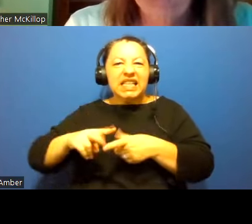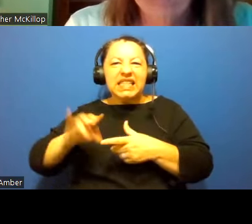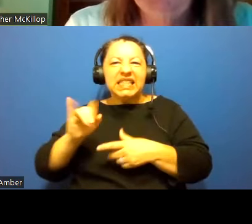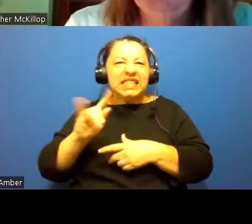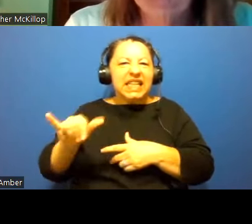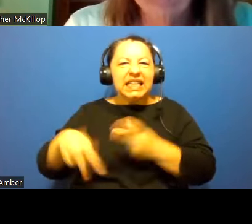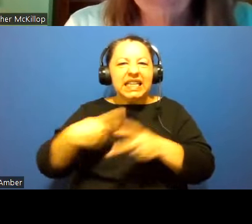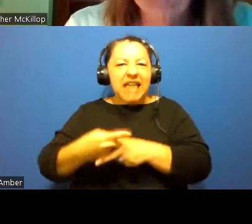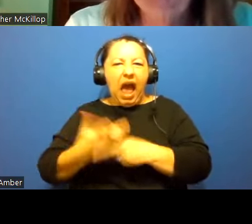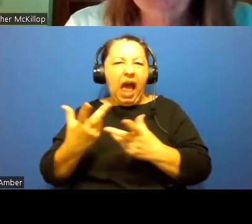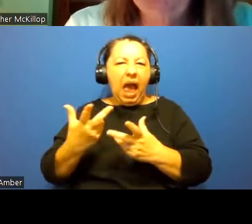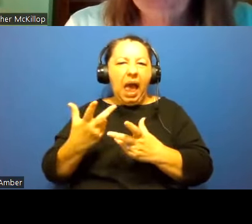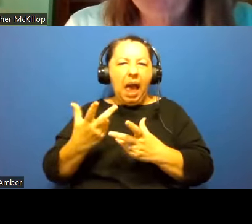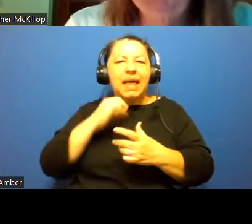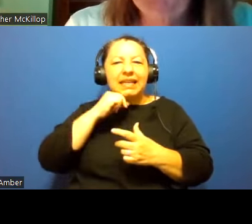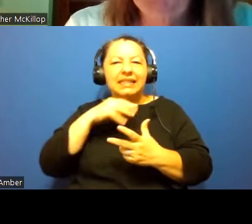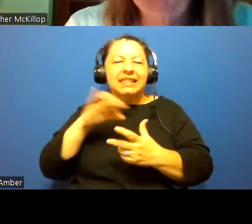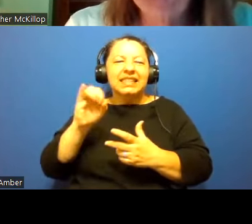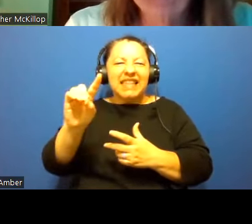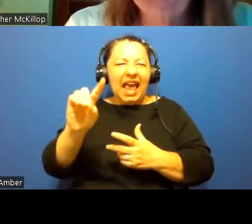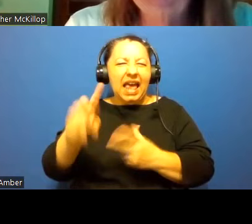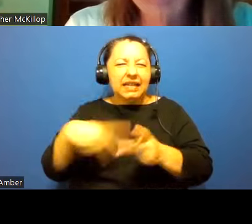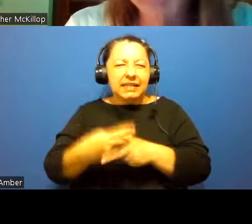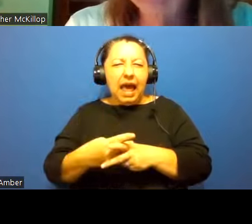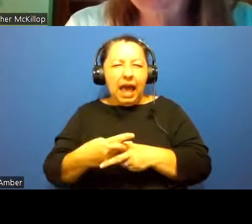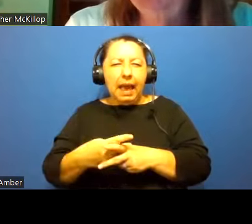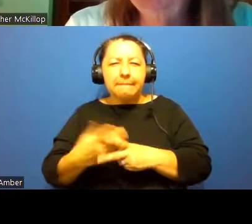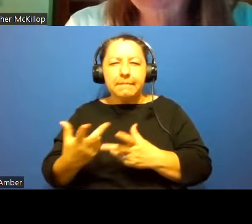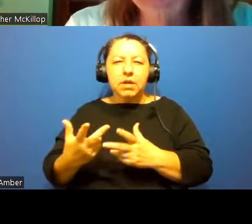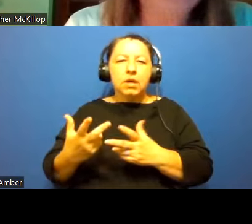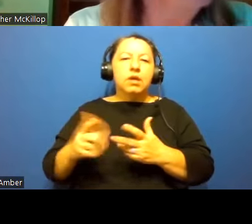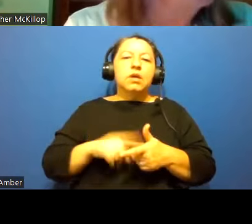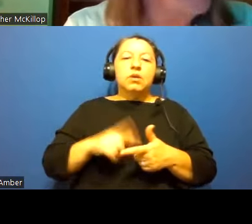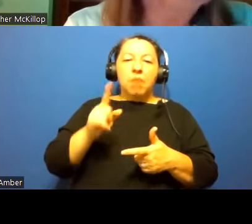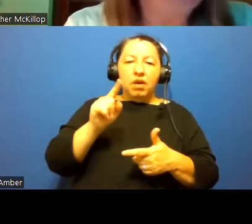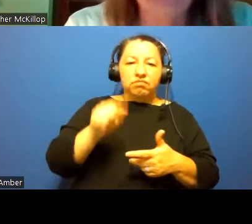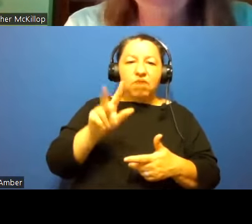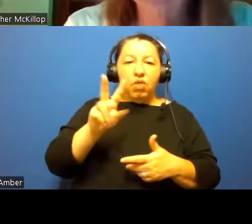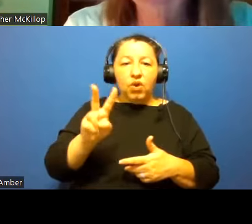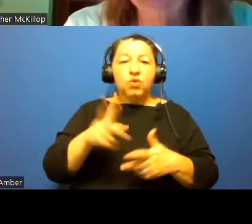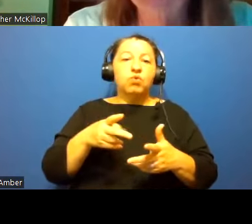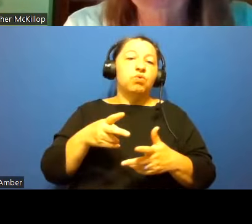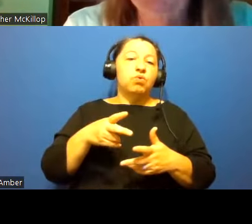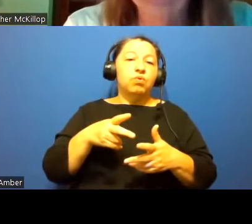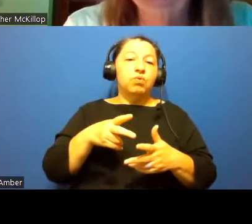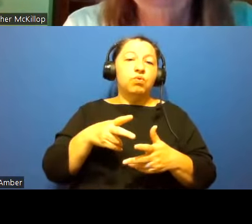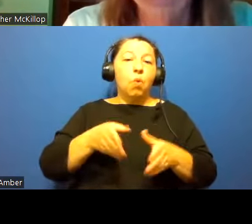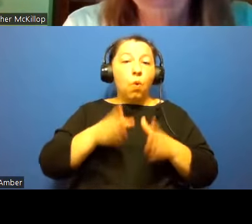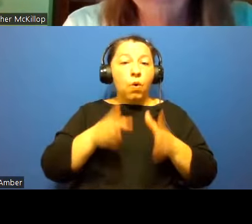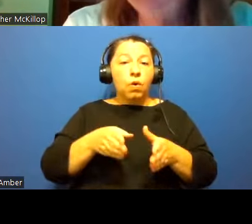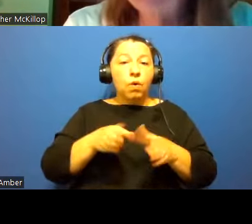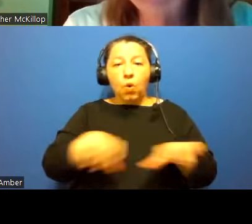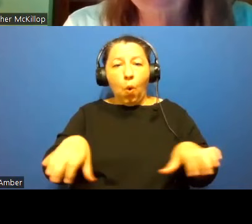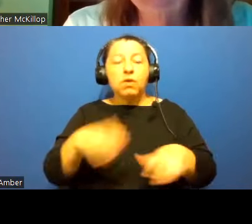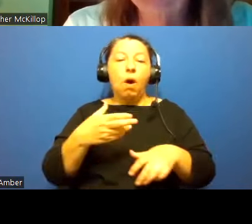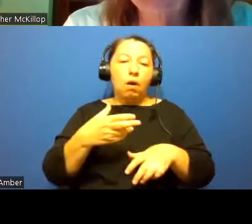We have 16 horizontal palmetto palm posts, 32 horizontal hardwood posts that were mapped, but many more that weren't mapped,